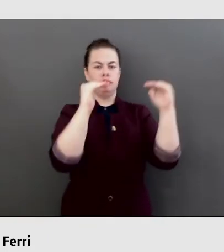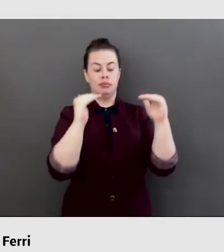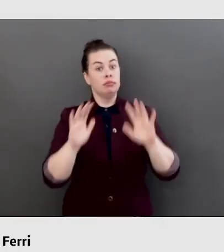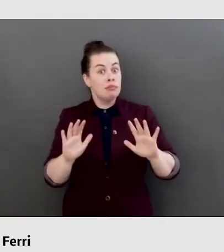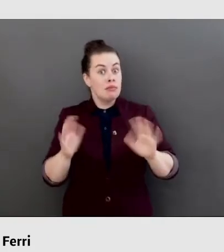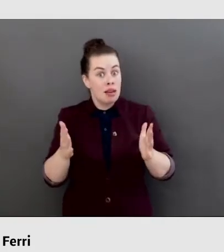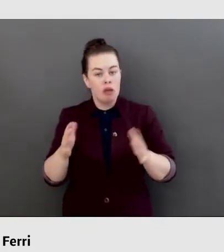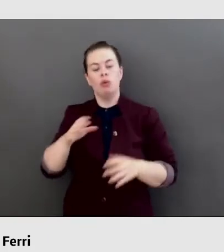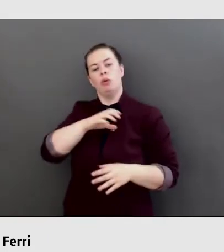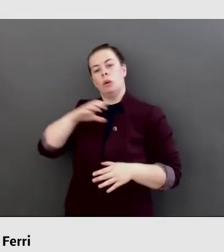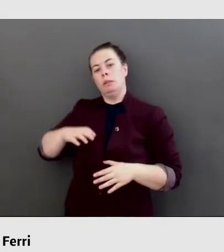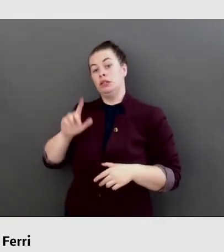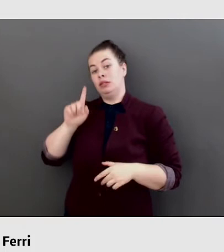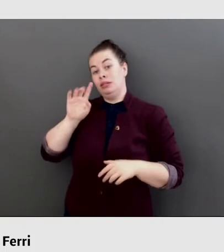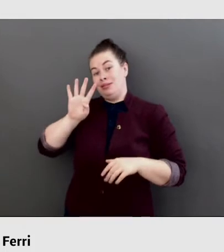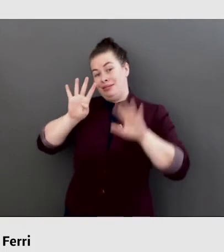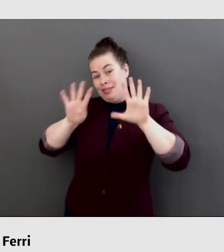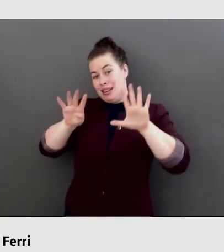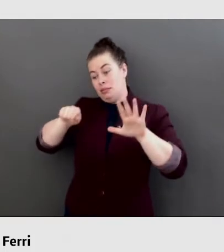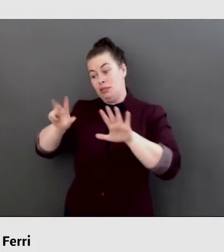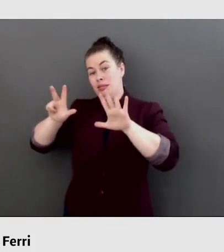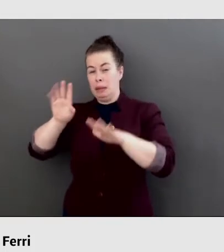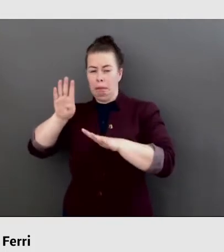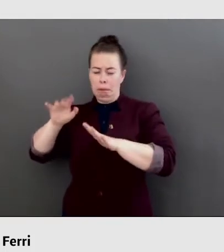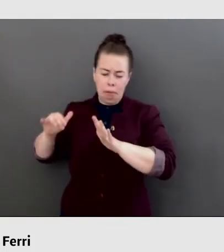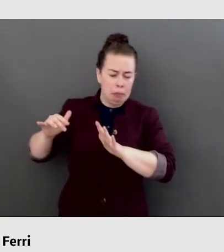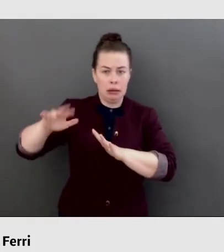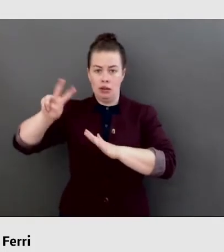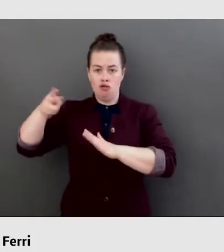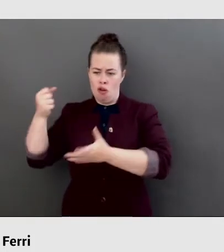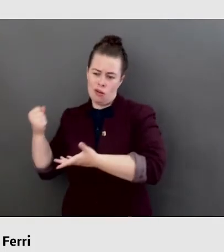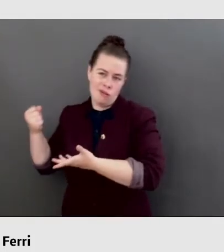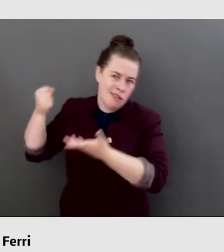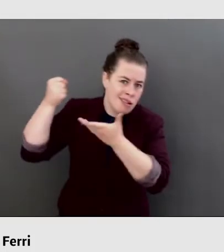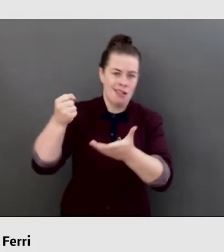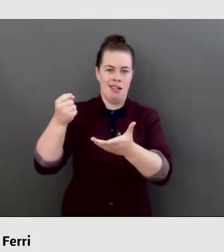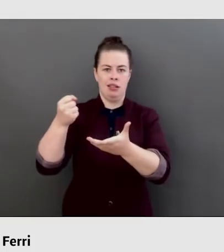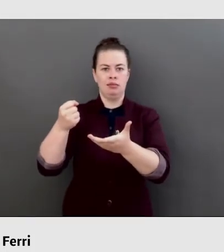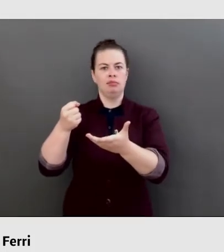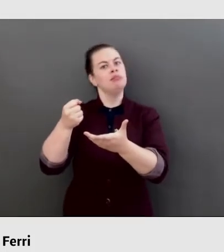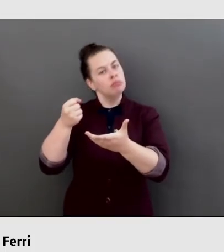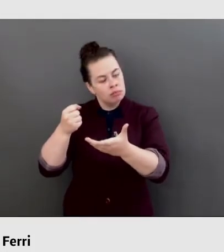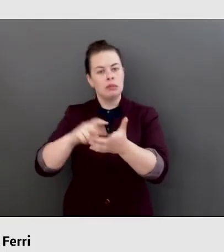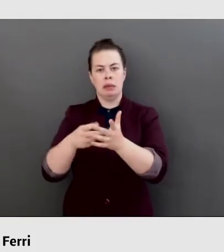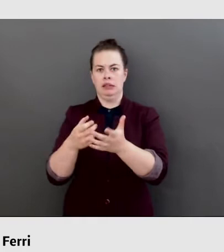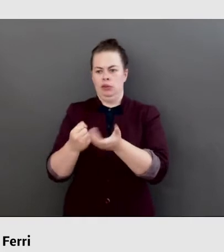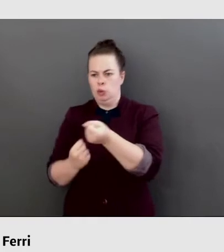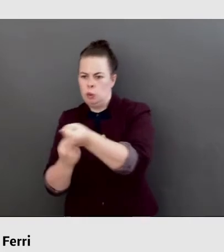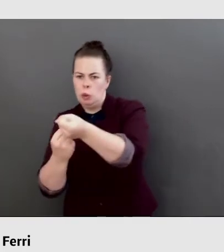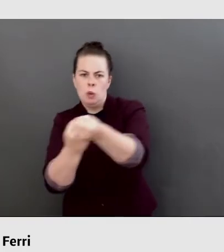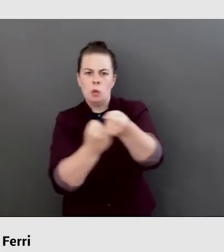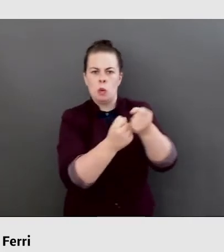9.4 billion euro in order to strengthen the health system. Notably, within this program, the